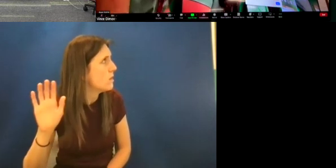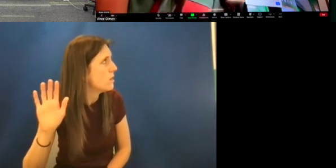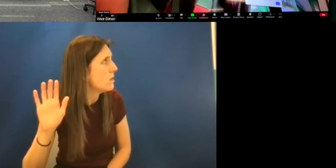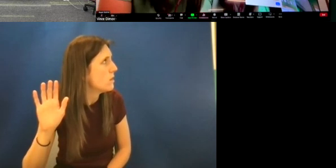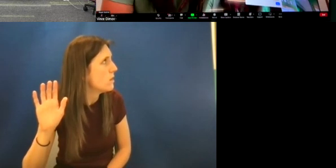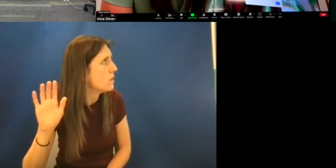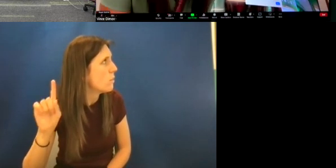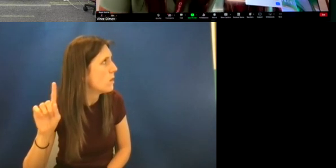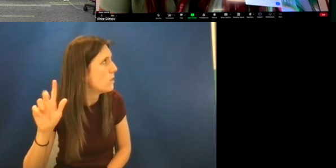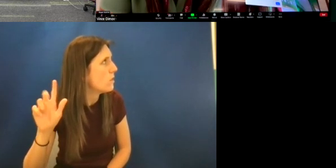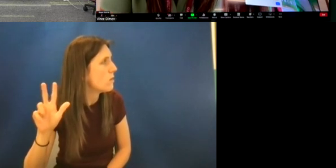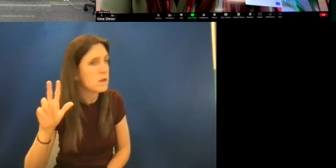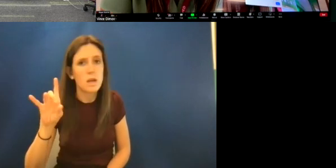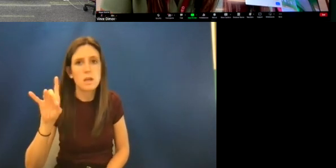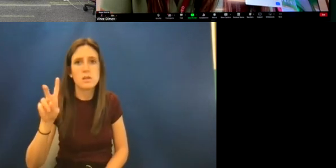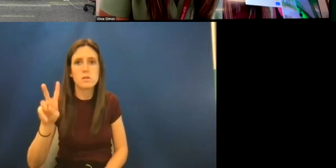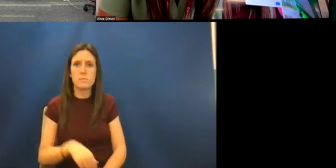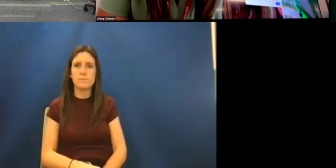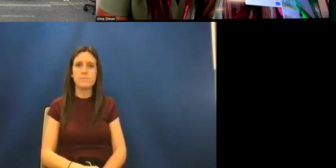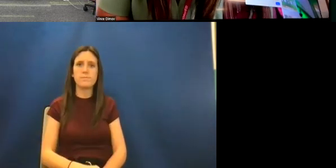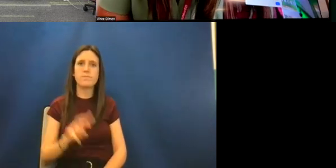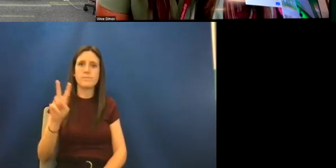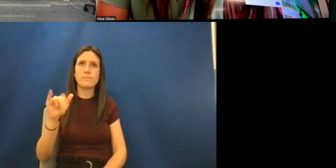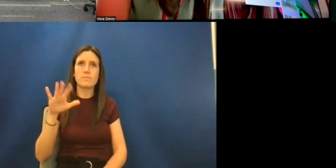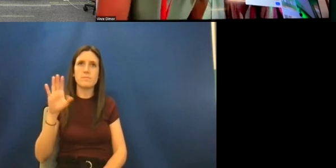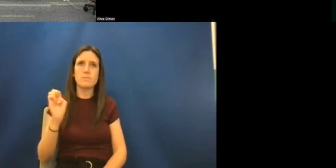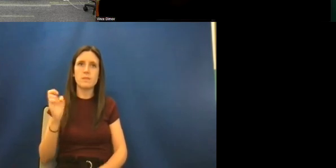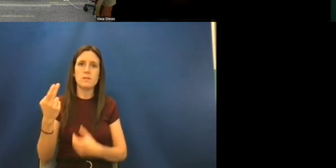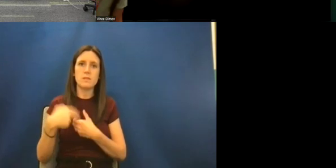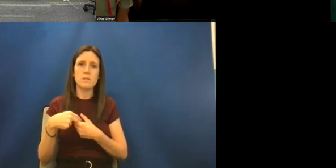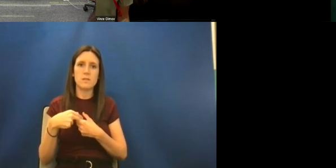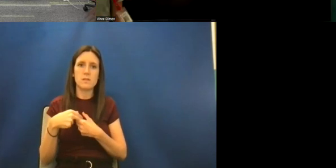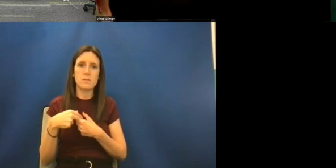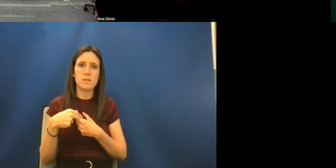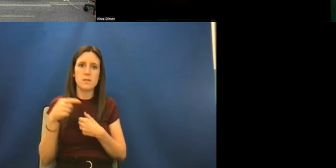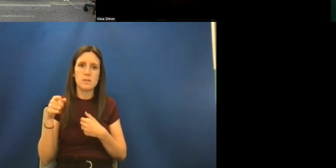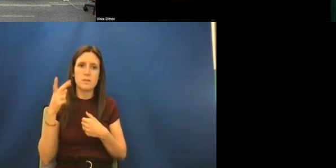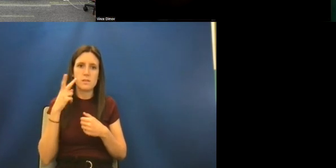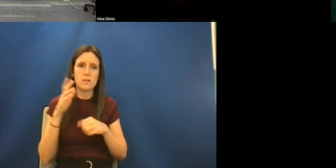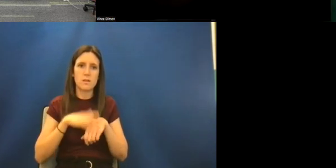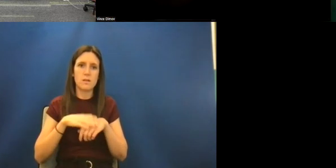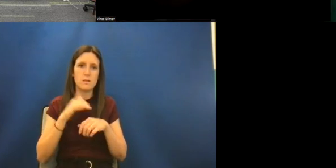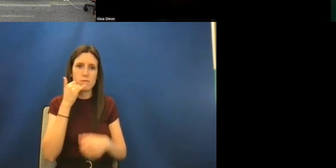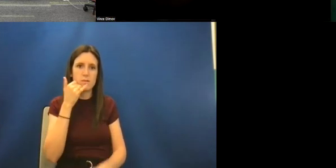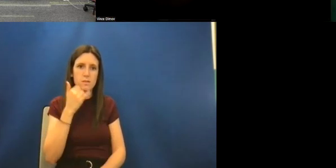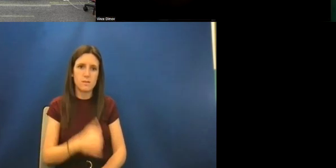Hey, Vince is joining. Ooh, you're on a phone. This will be interesting to see how it works with a